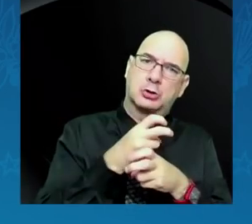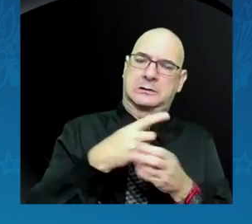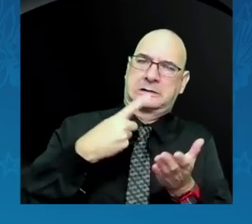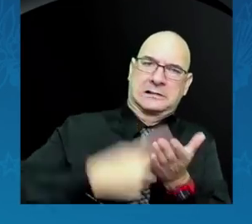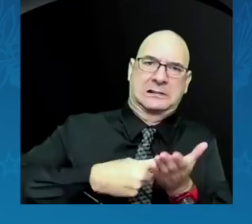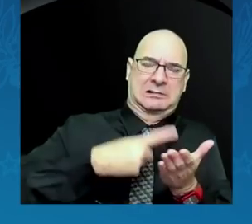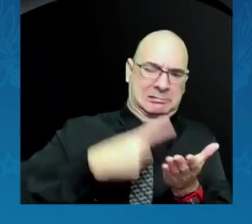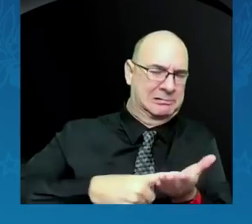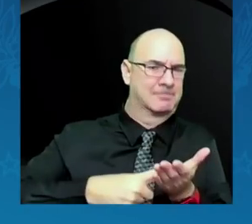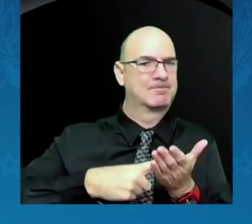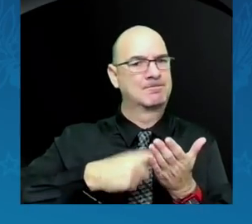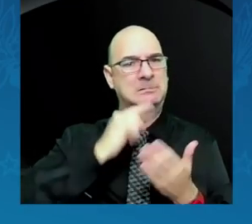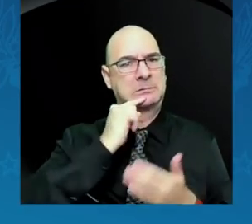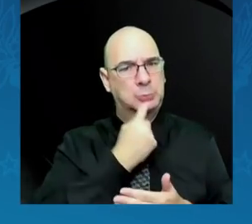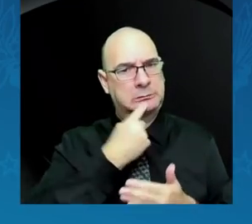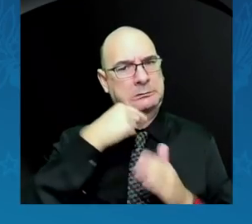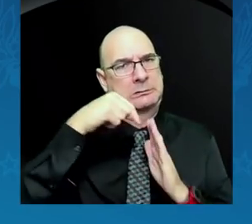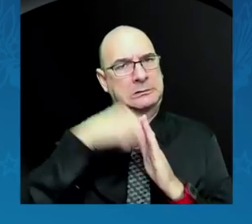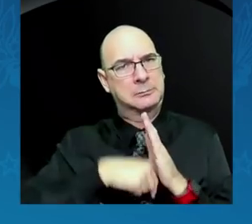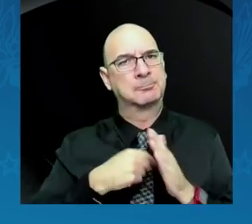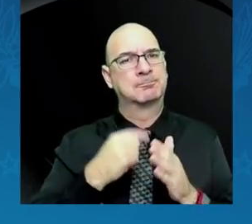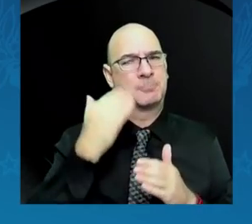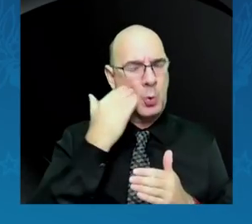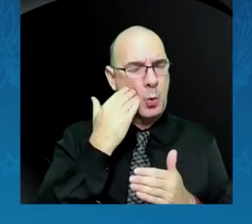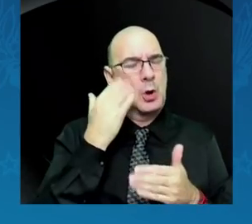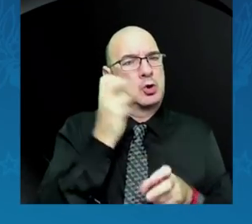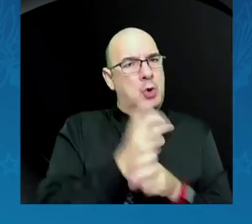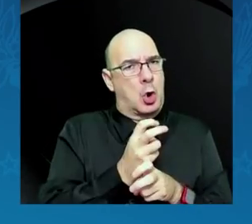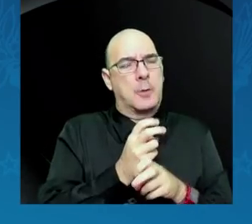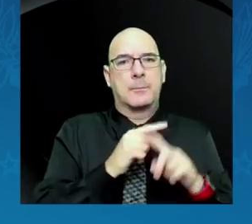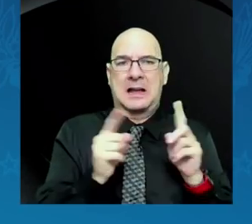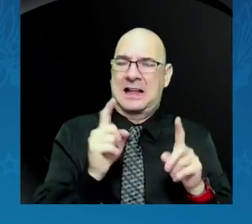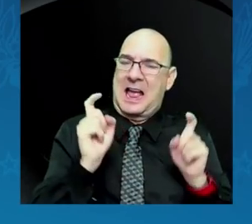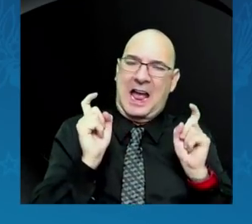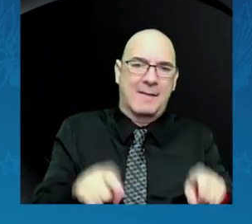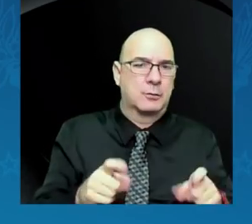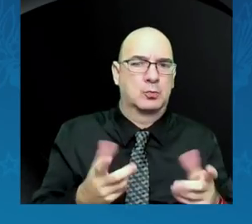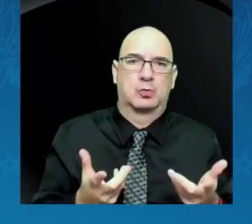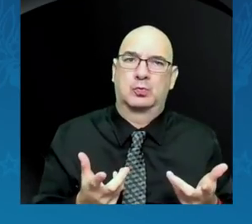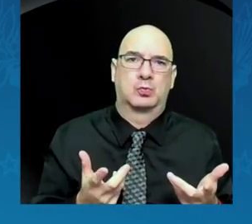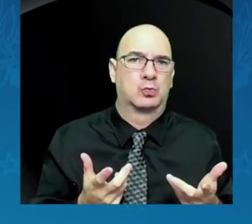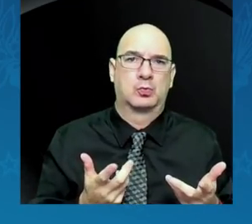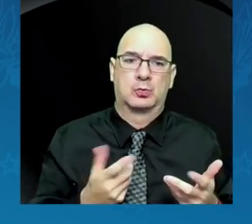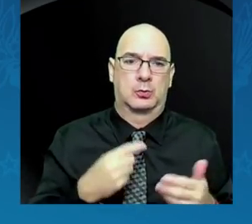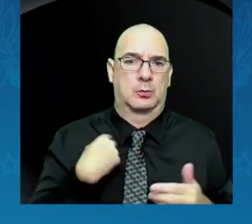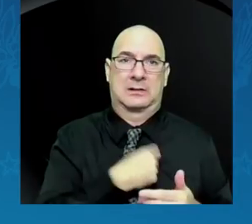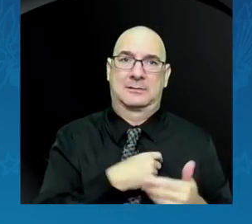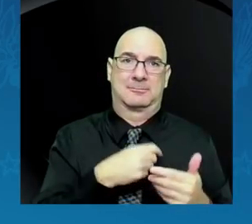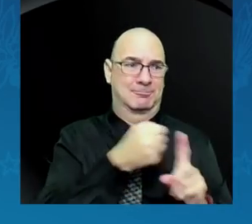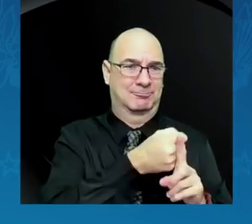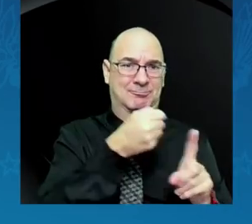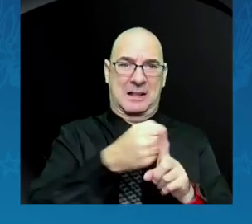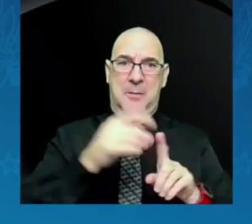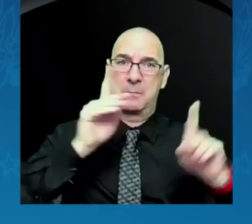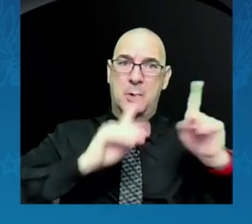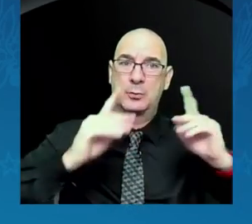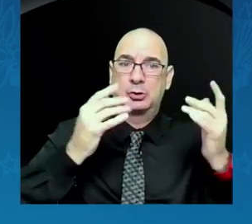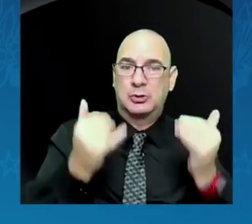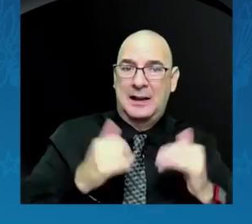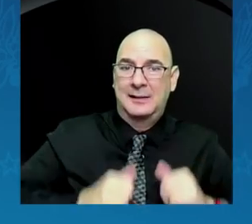on the issues that are impacting people right now, in this moment, in this new